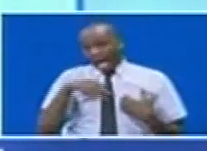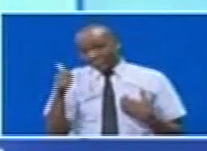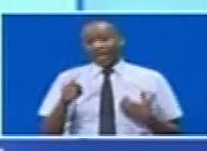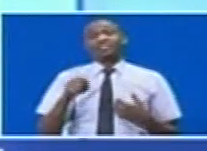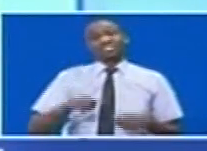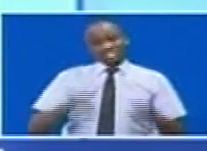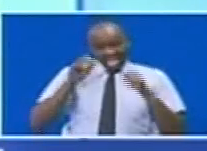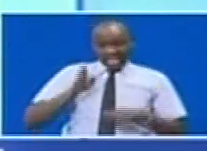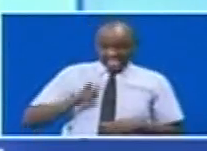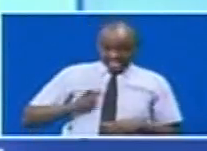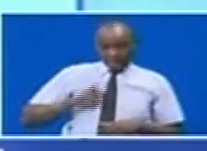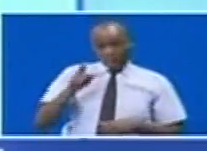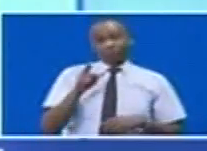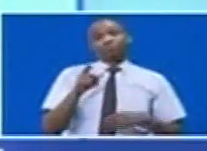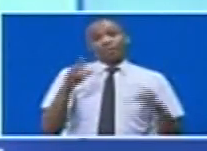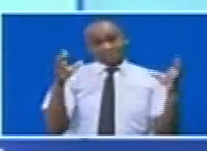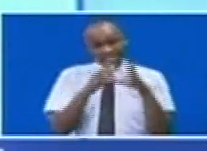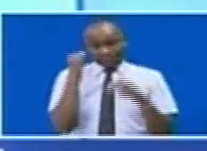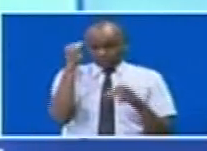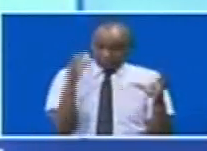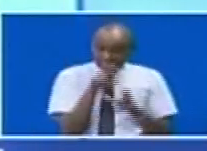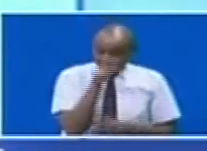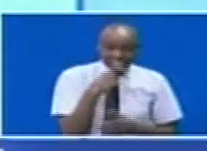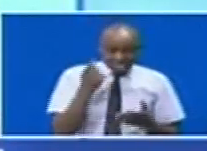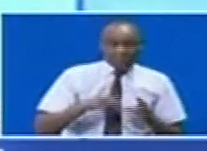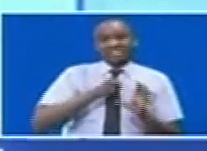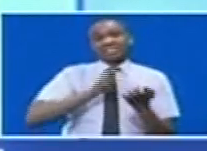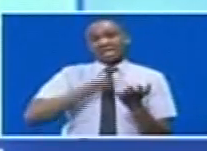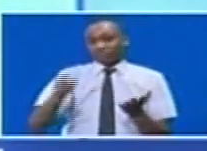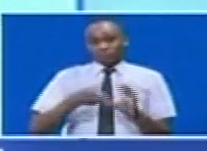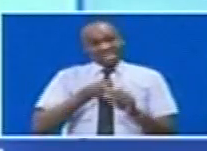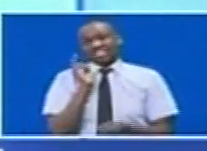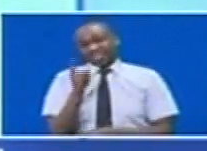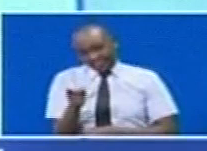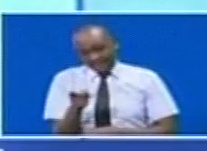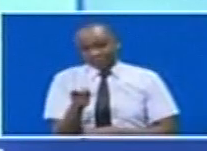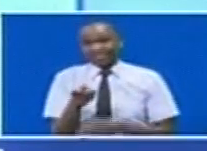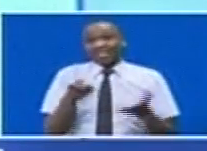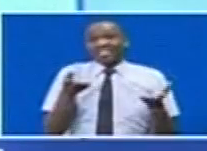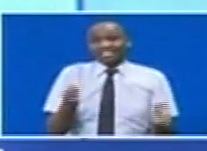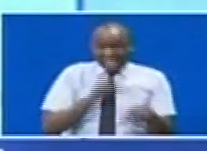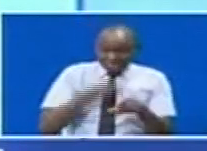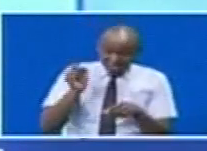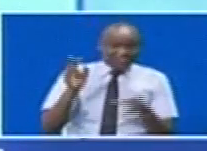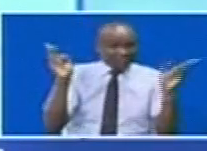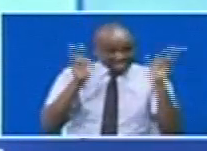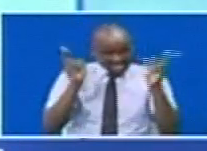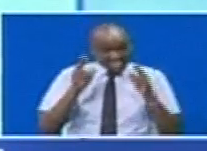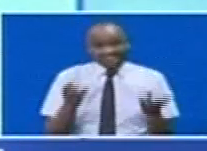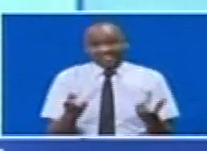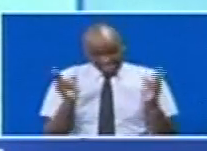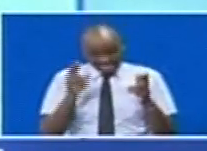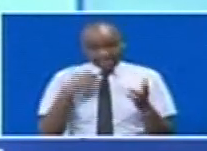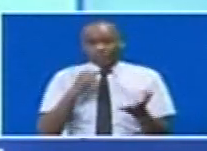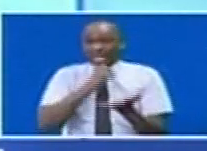Democratic National Convention. Of course, trying times for the Democratic Party, even as they prepare to